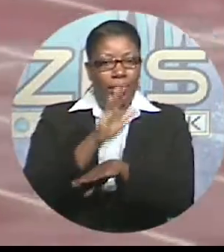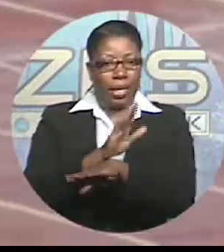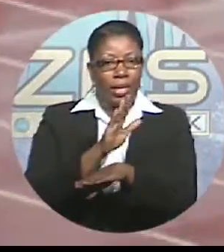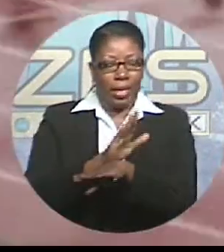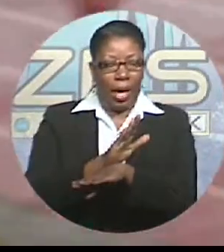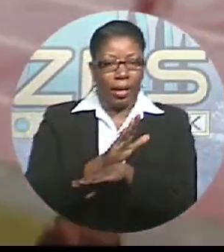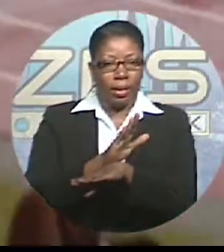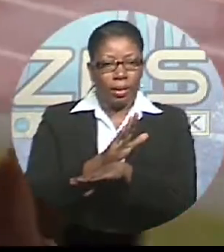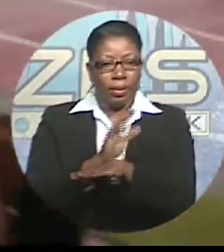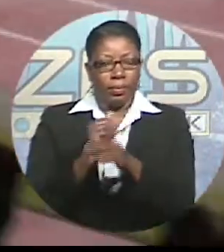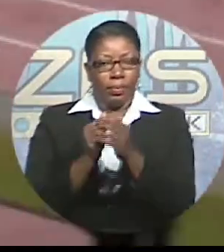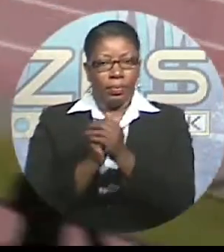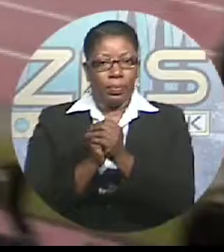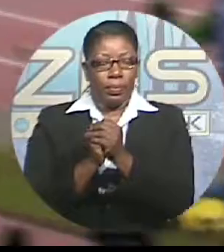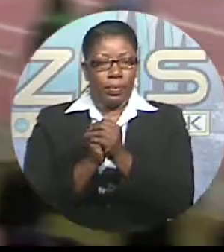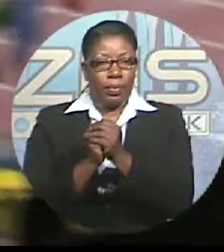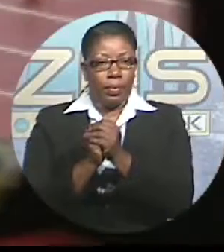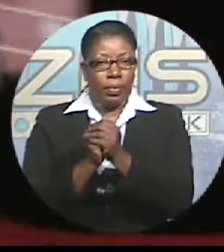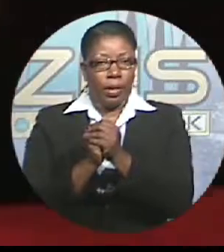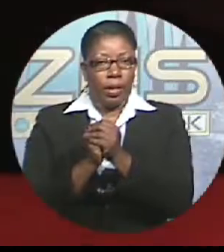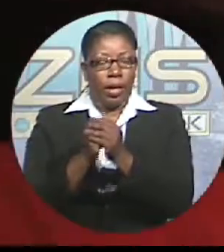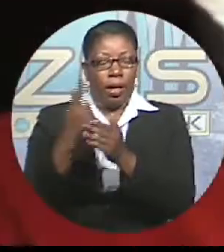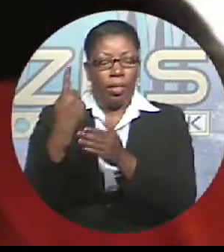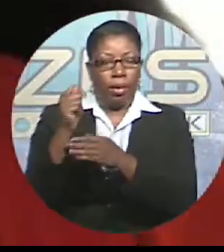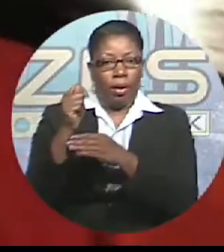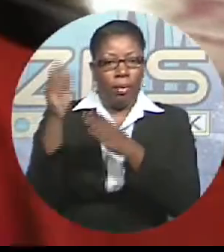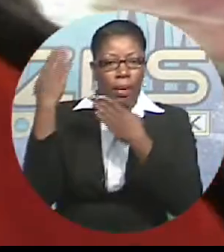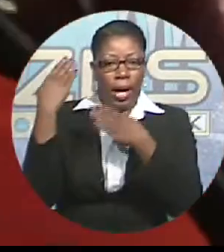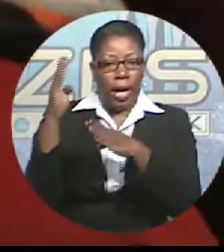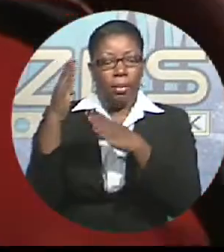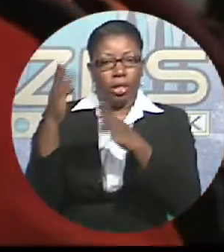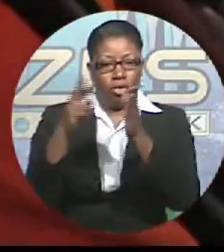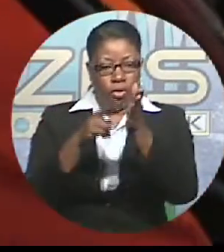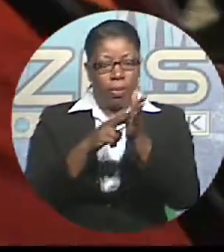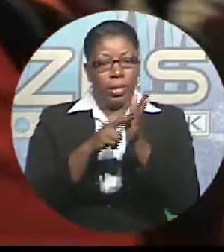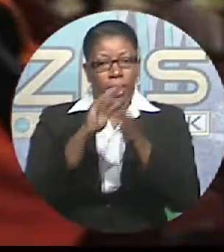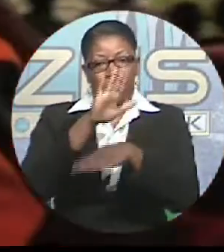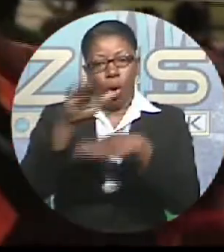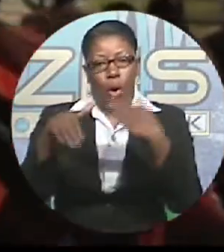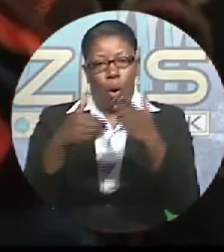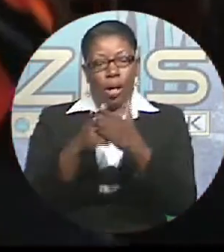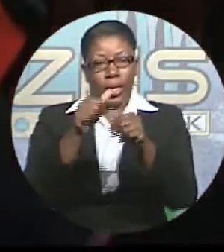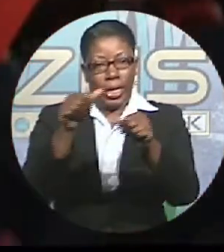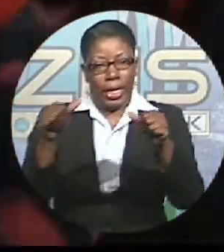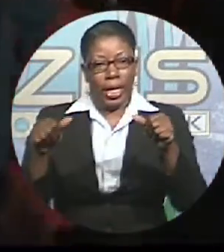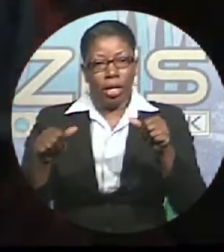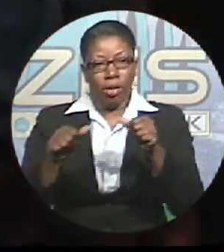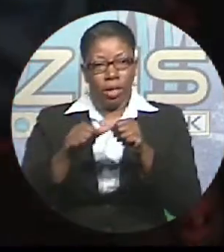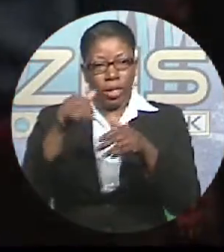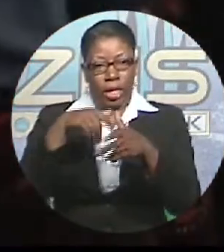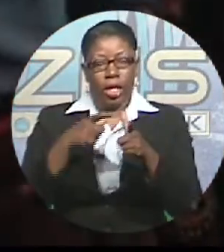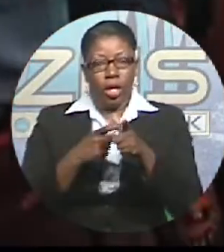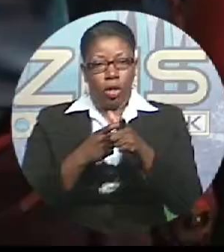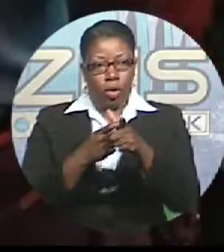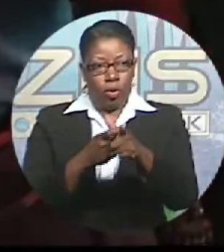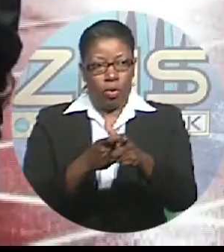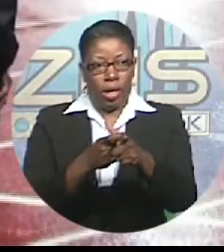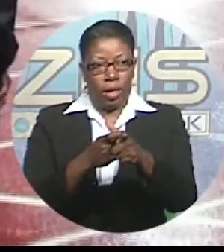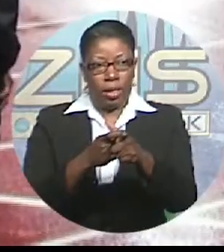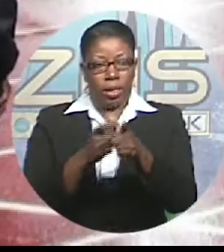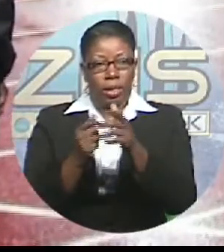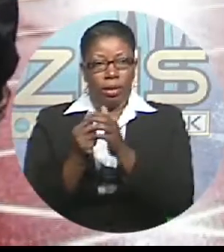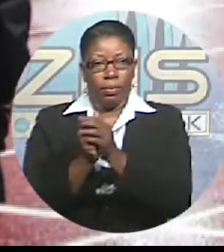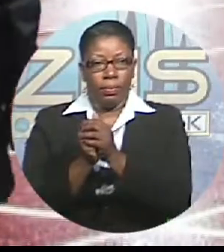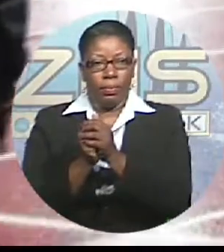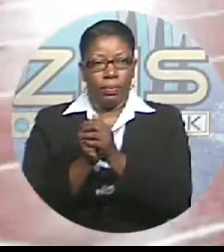In the under-18 girls 200 meters, there's Janae Ambrose. Under-18 boys has Javin Martin and Julian Bowe. Kiana Aubrey will be in